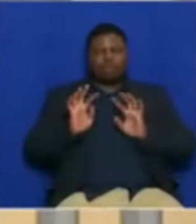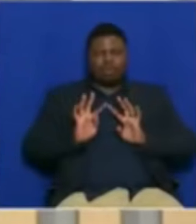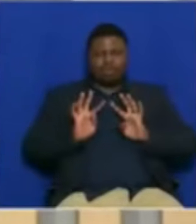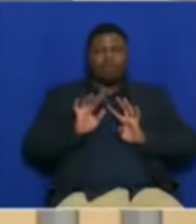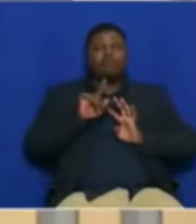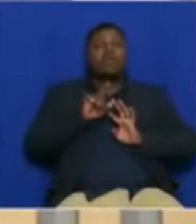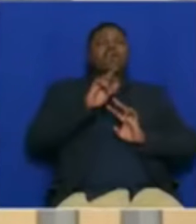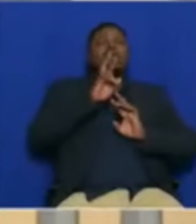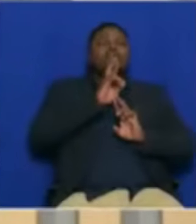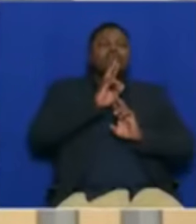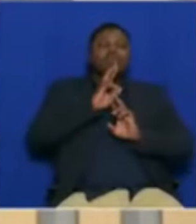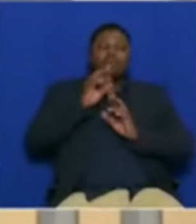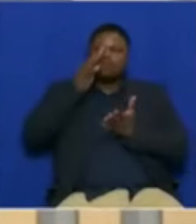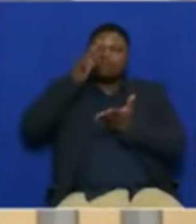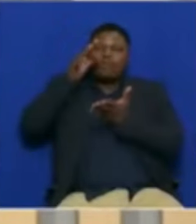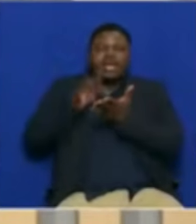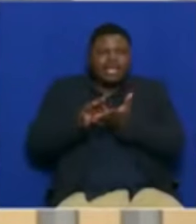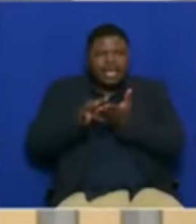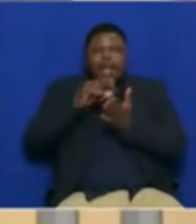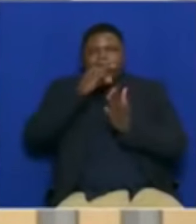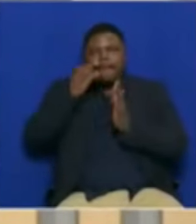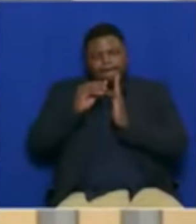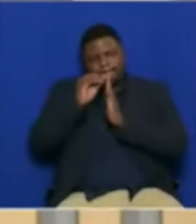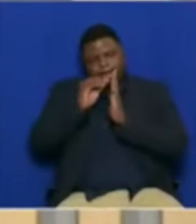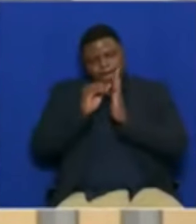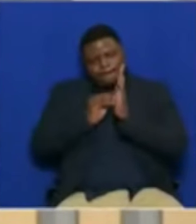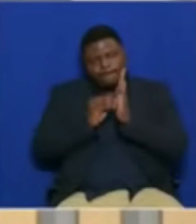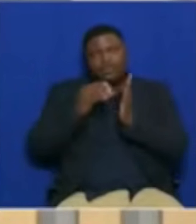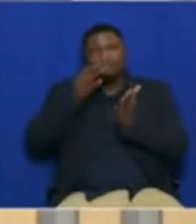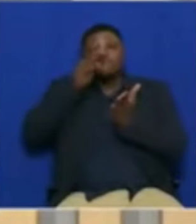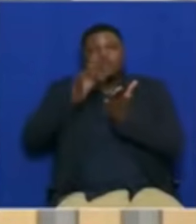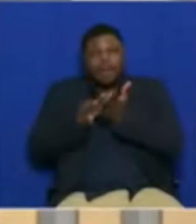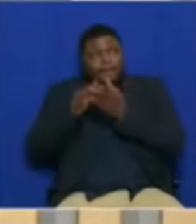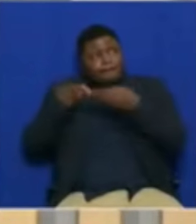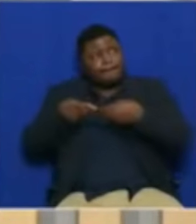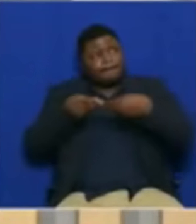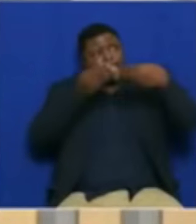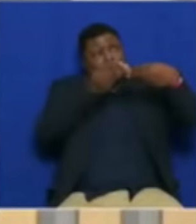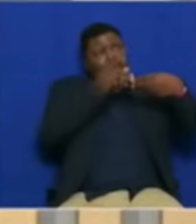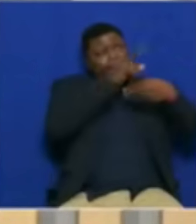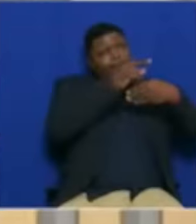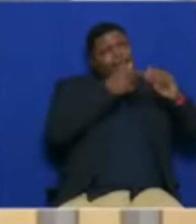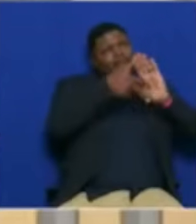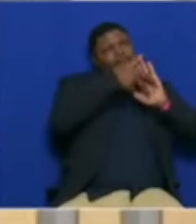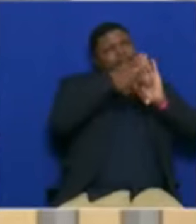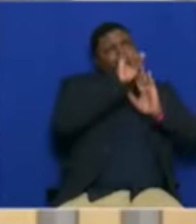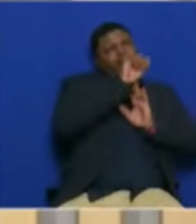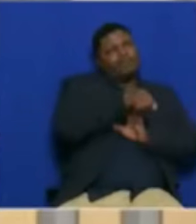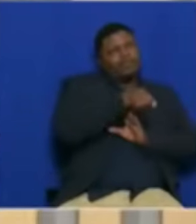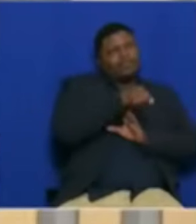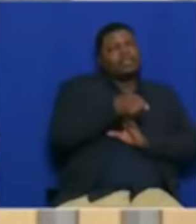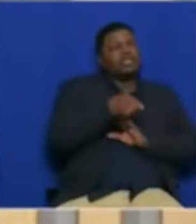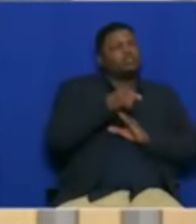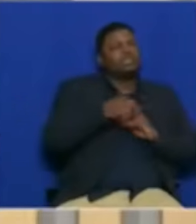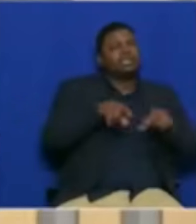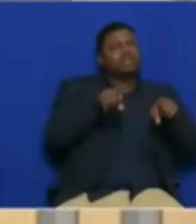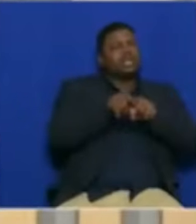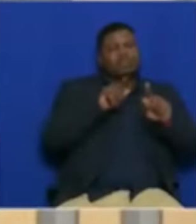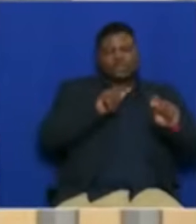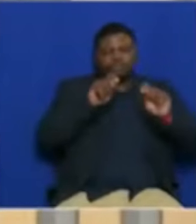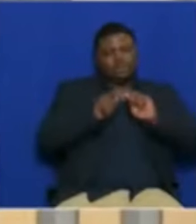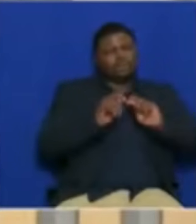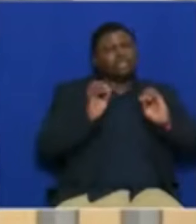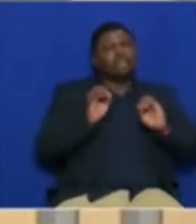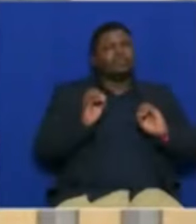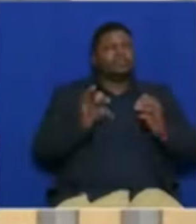The recommendations that's sent, they all were approved without any changes. So it flows through. So your recommendation that you